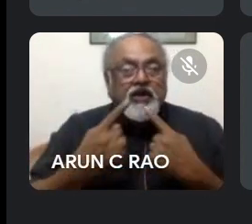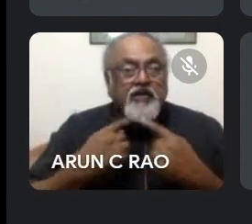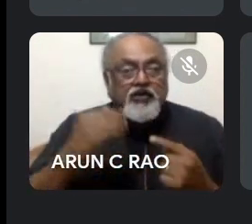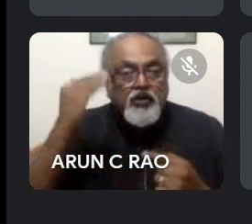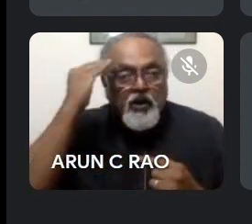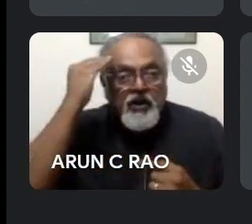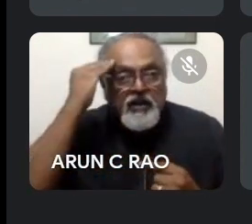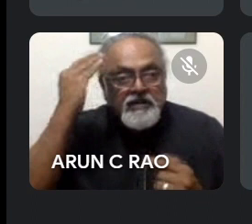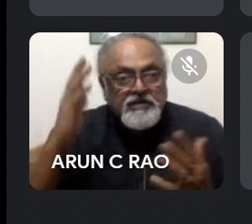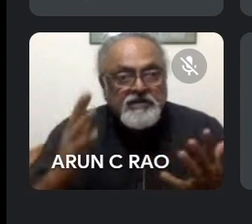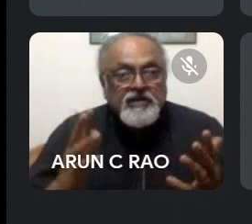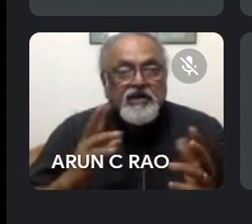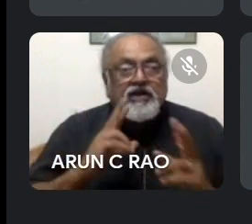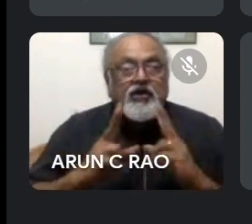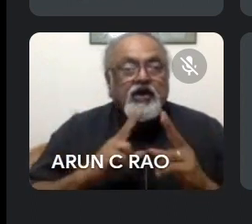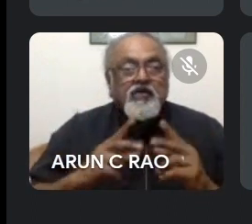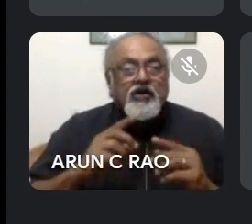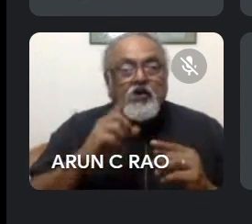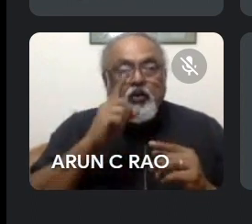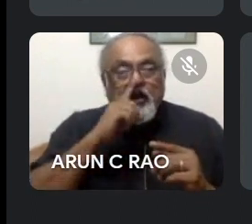who's always